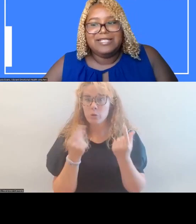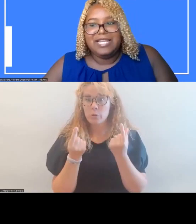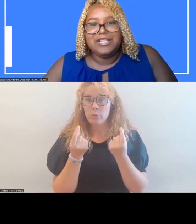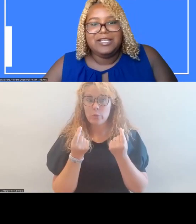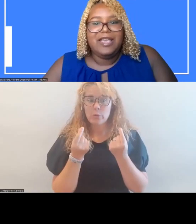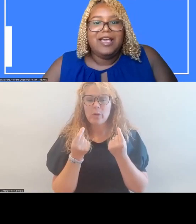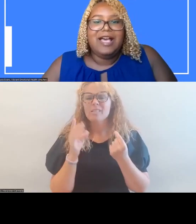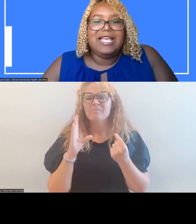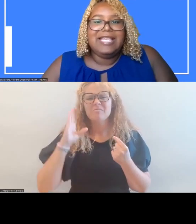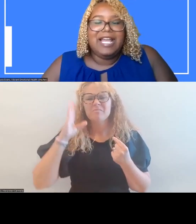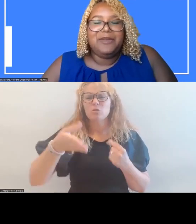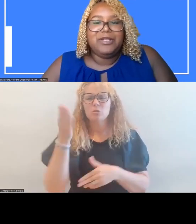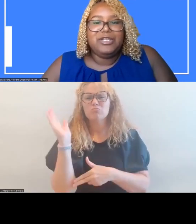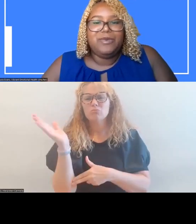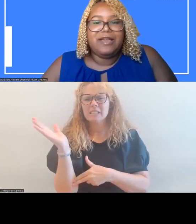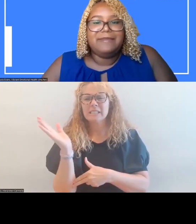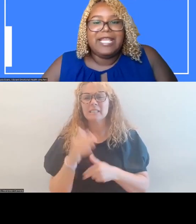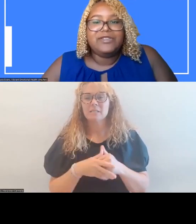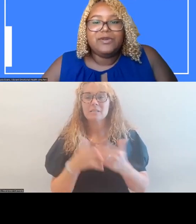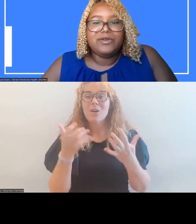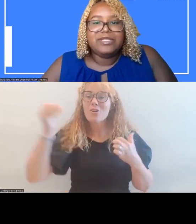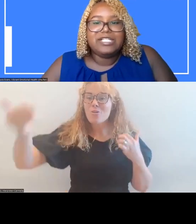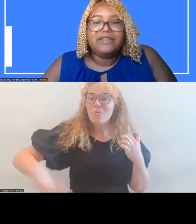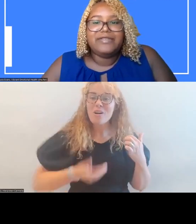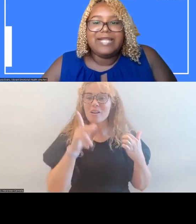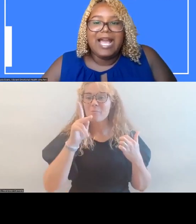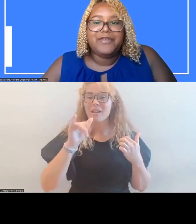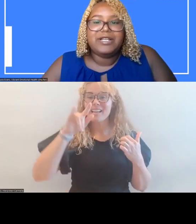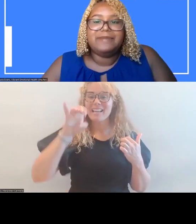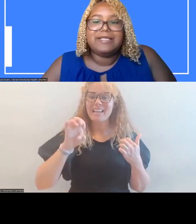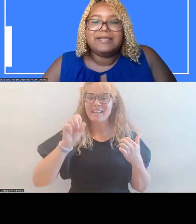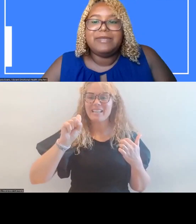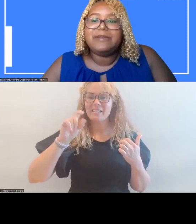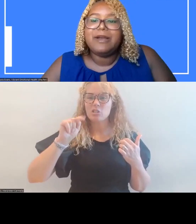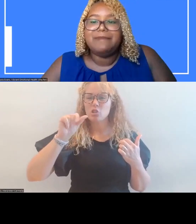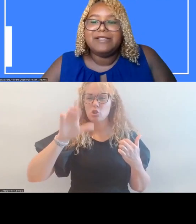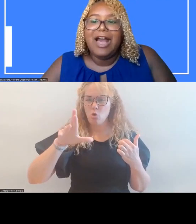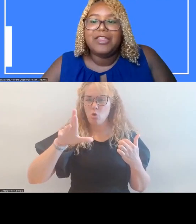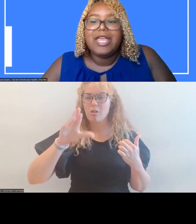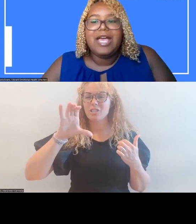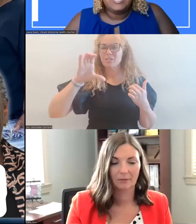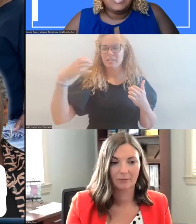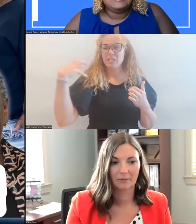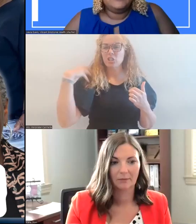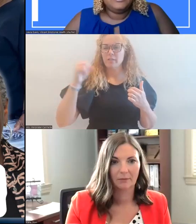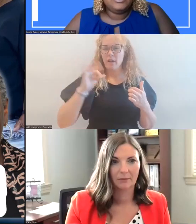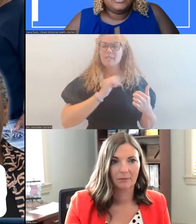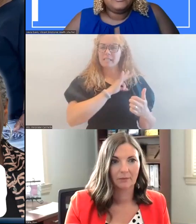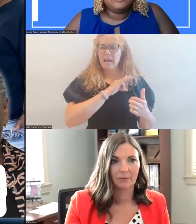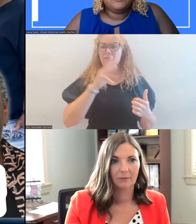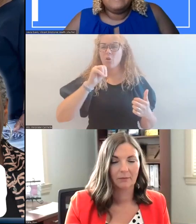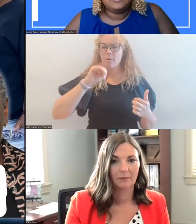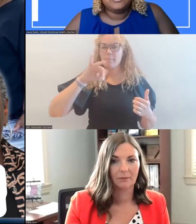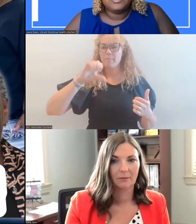featured presentation. Again, I want to welcome Katie Storr, who's the Chief of Staff for the Mississippi Department of Mental Health, and Sylvia